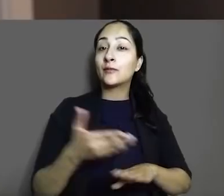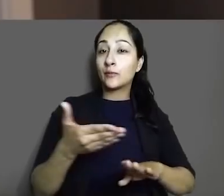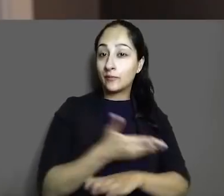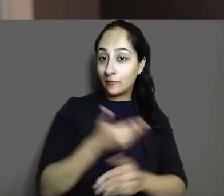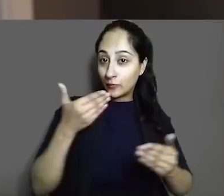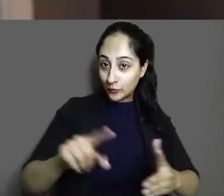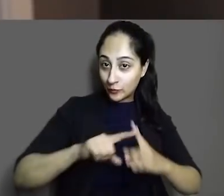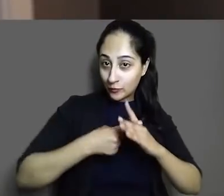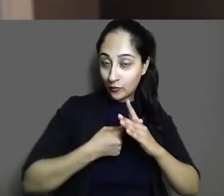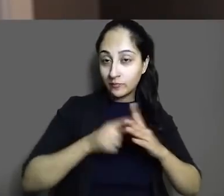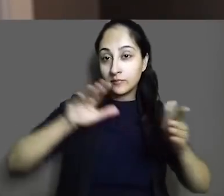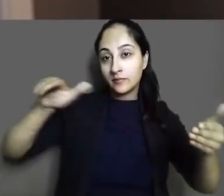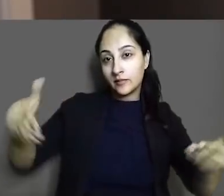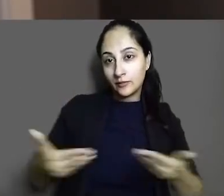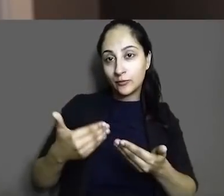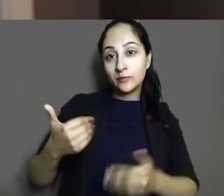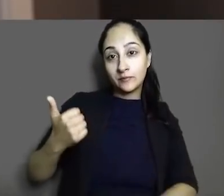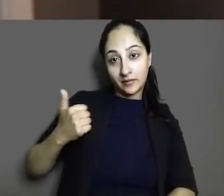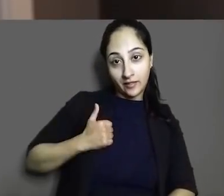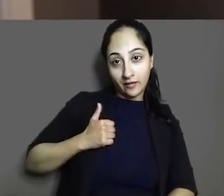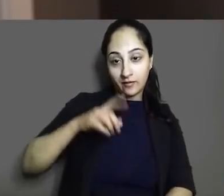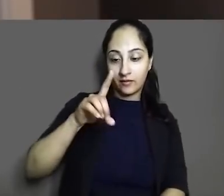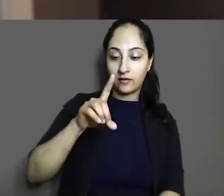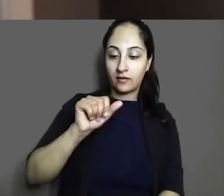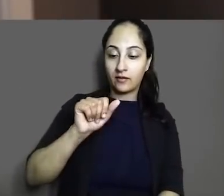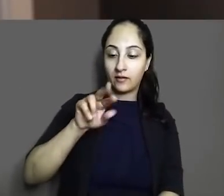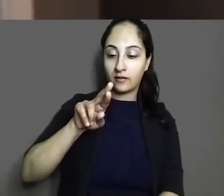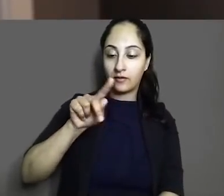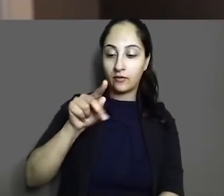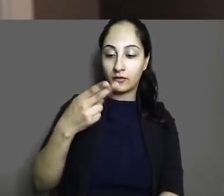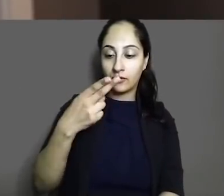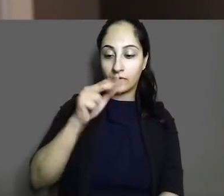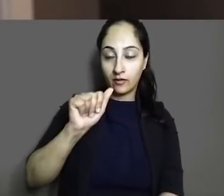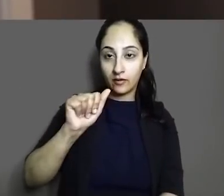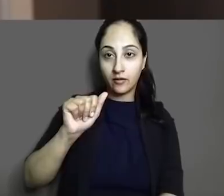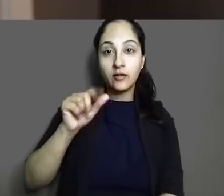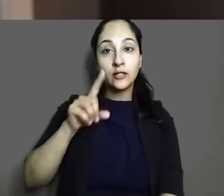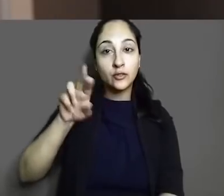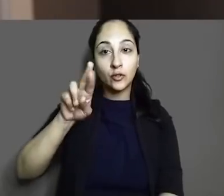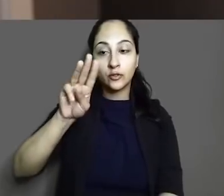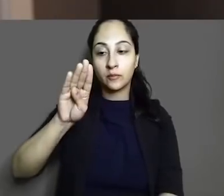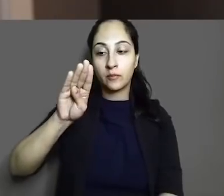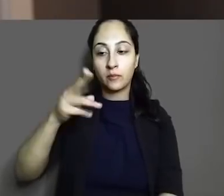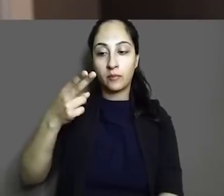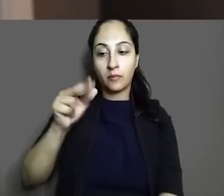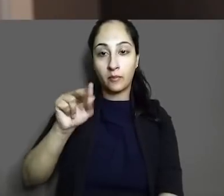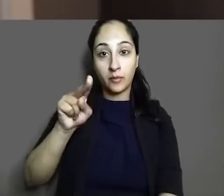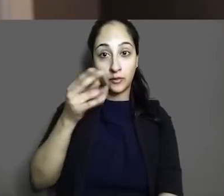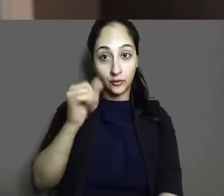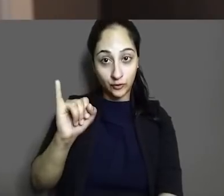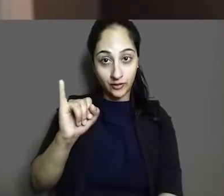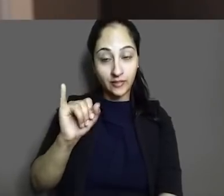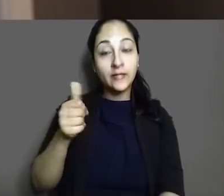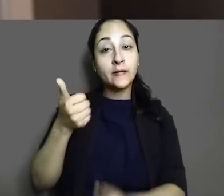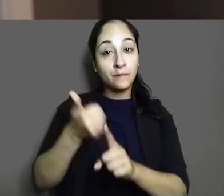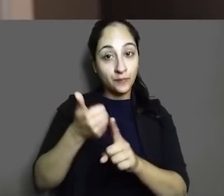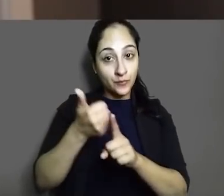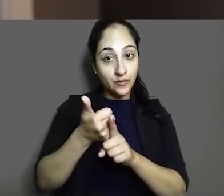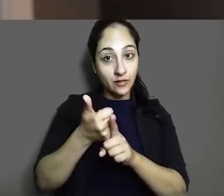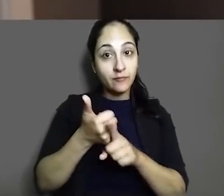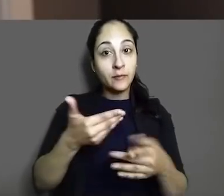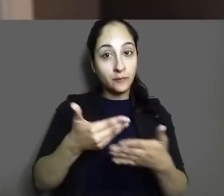Dr. Nazmuddin Banji. Aside from being our very own Darkhana Mukhi, Dr. Banji also maintains a